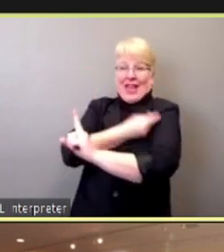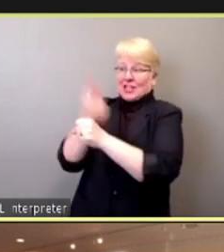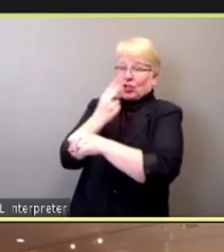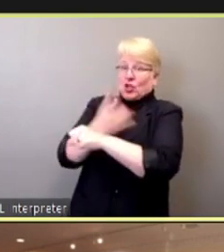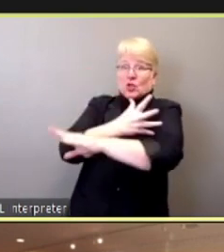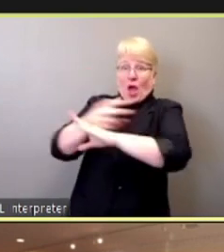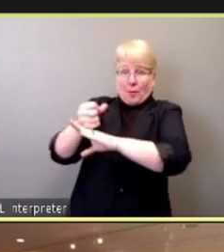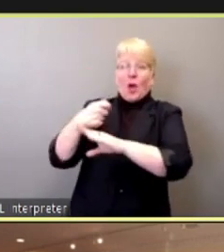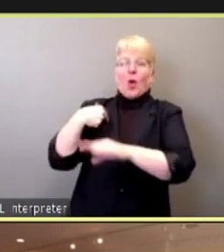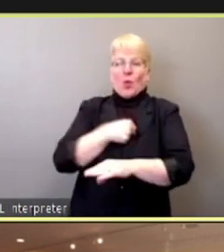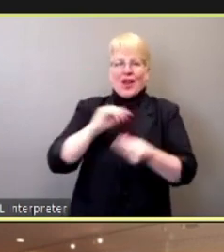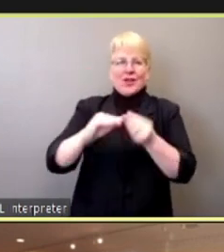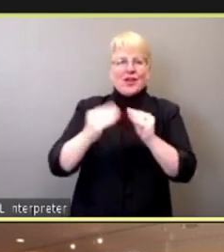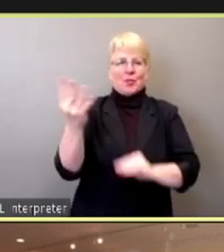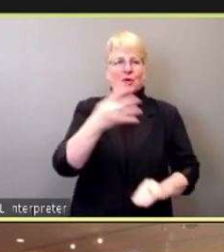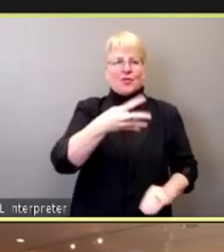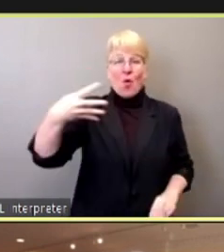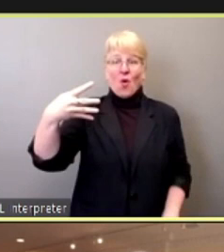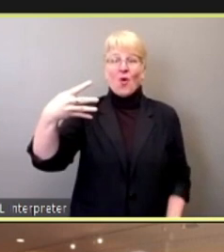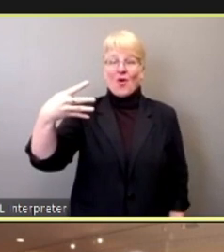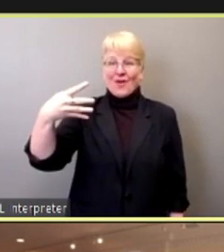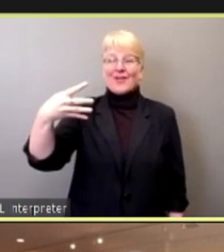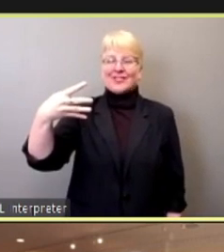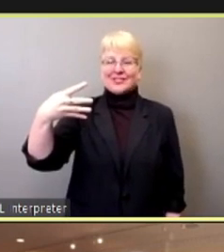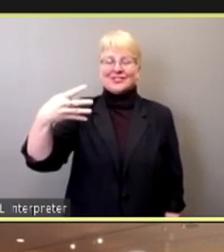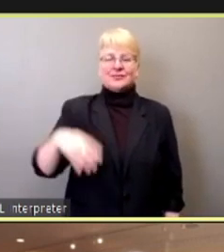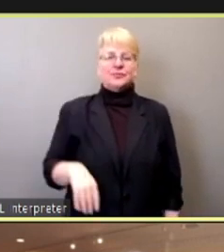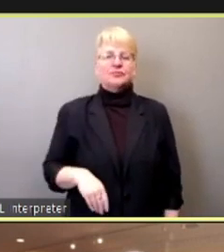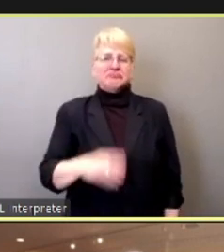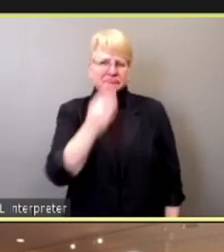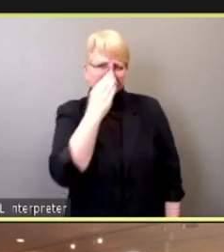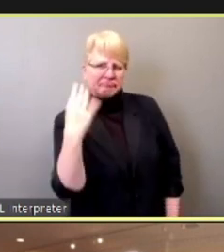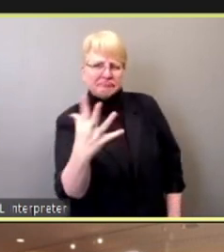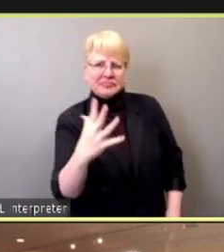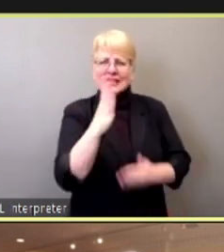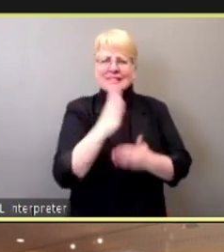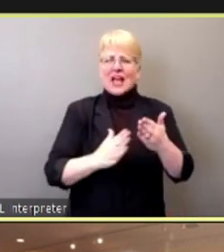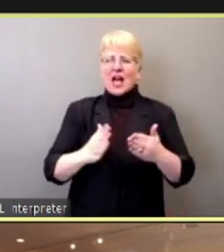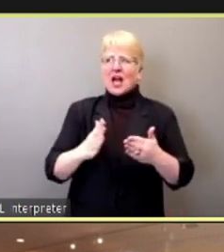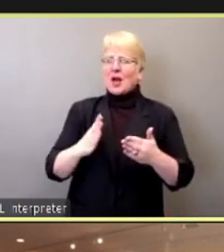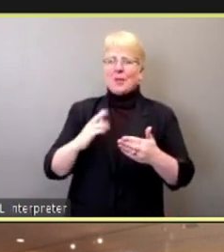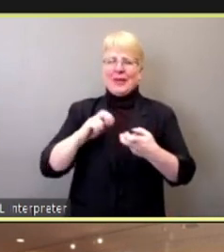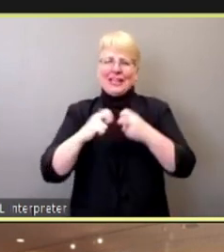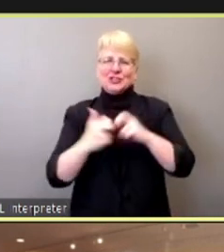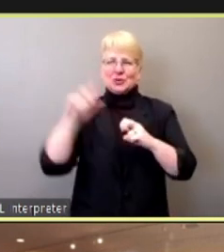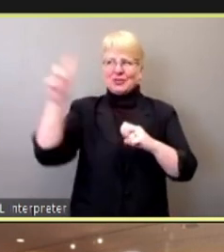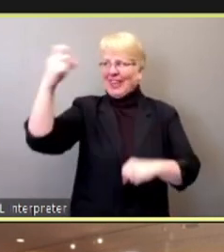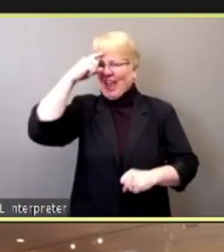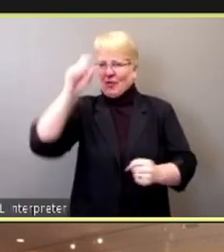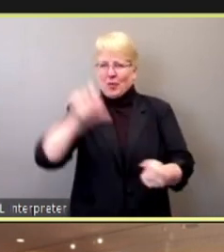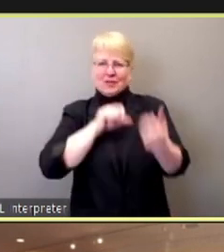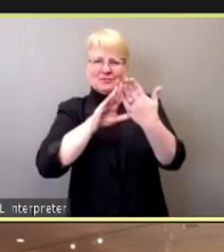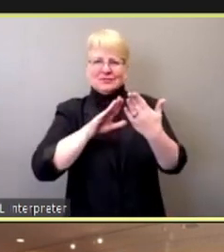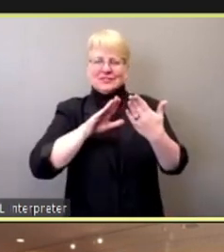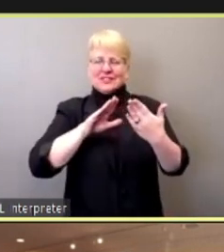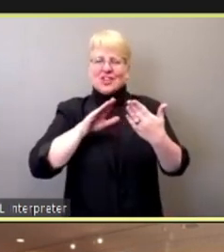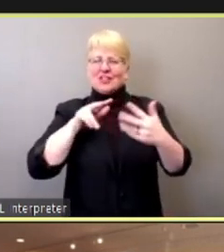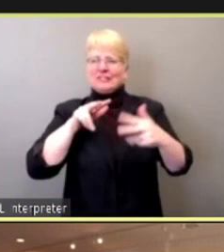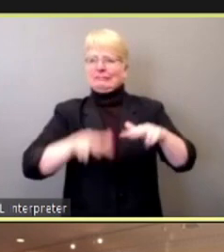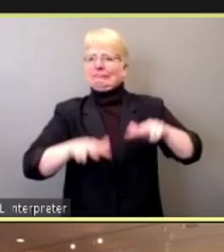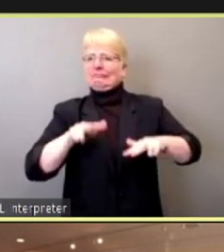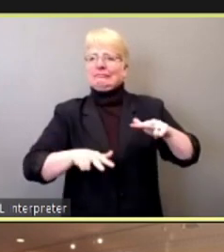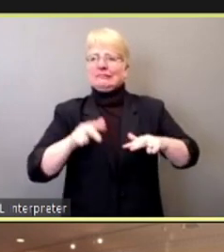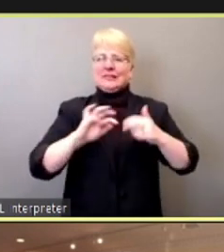some awkward issues that are being addressed by the federal government that are holdover issues in the way